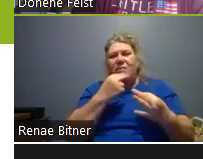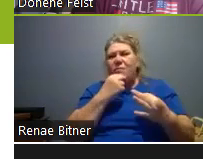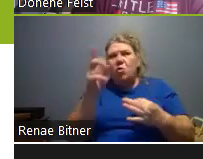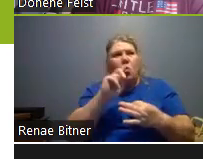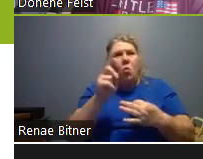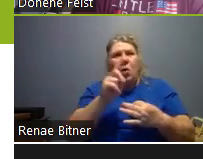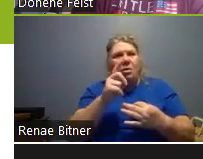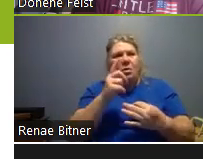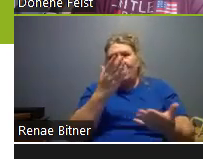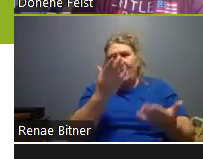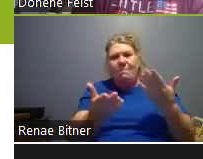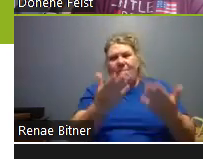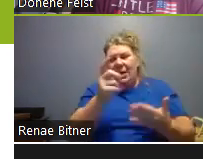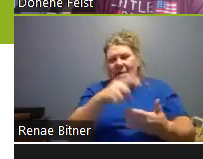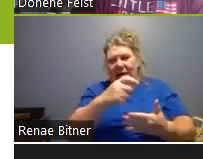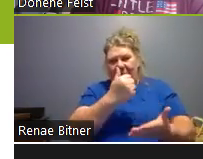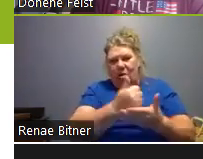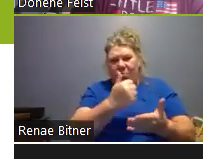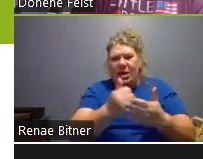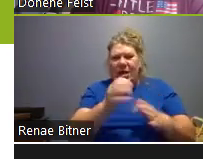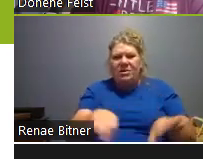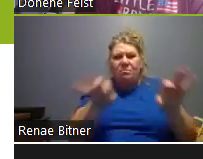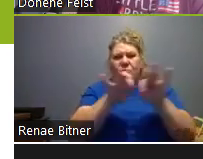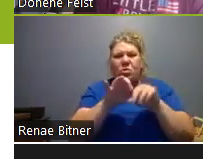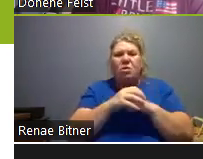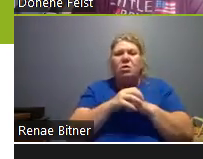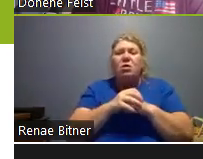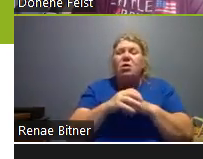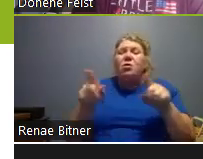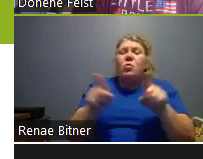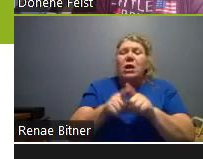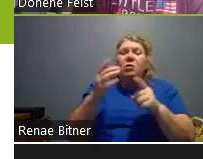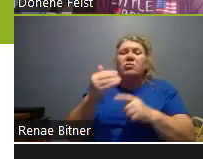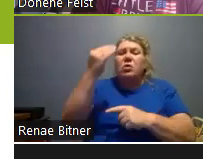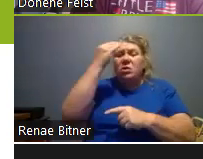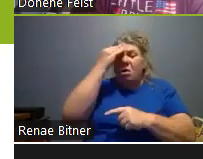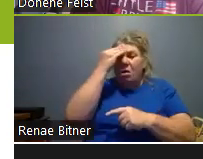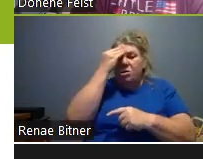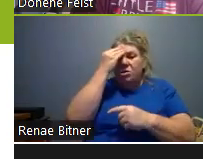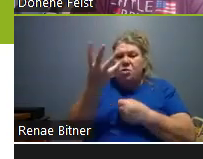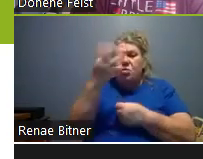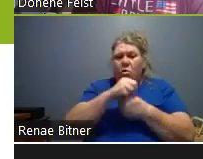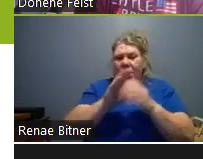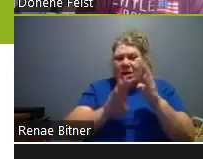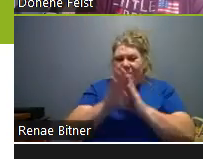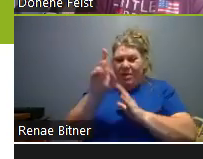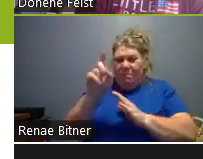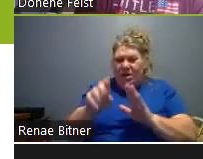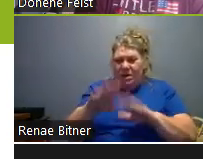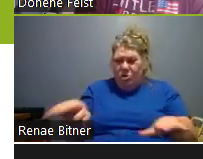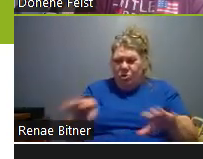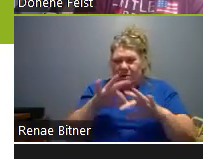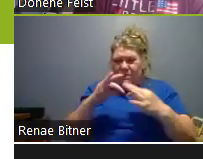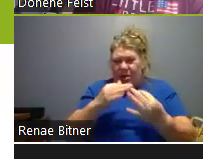may be. But that is a really important aspect. And we also want to acknowledge and incorporate the developmental needs of children and family